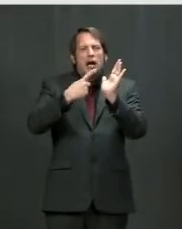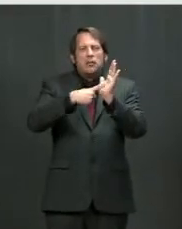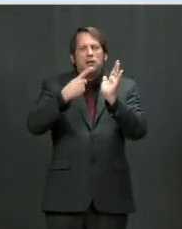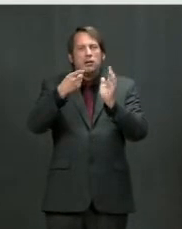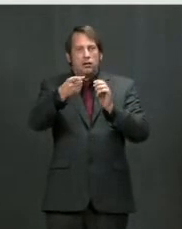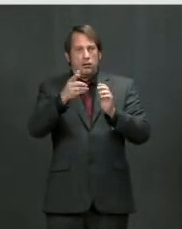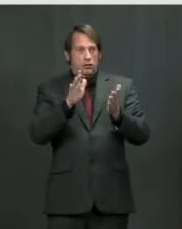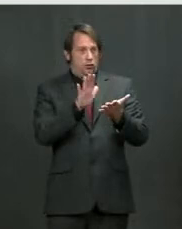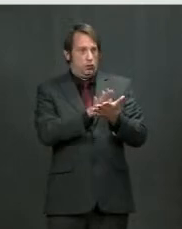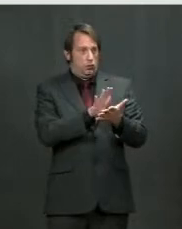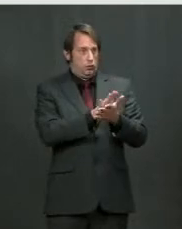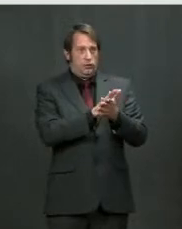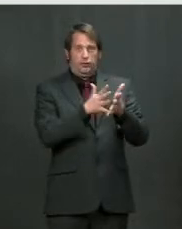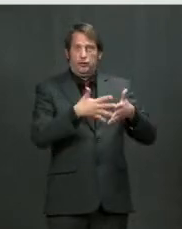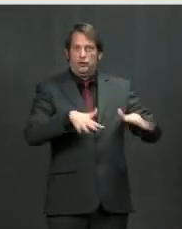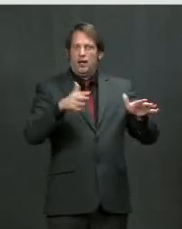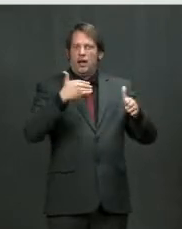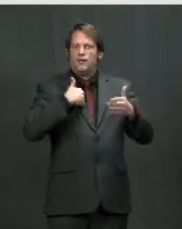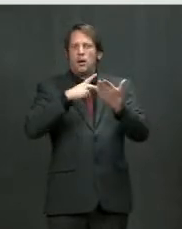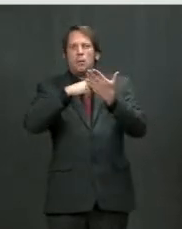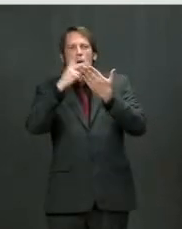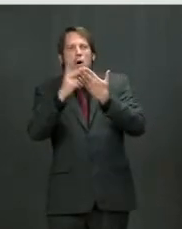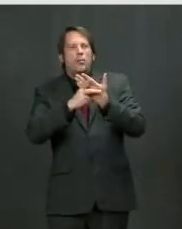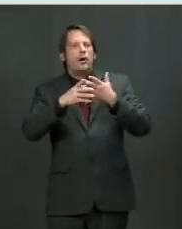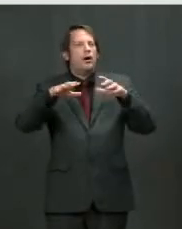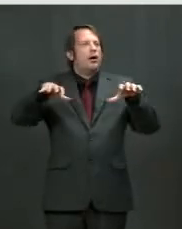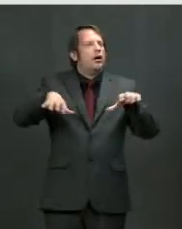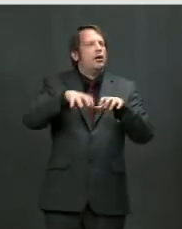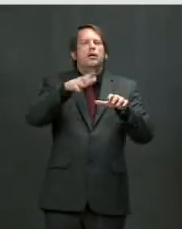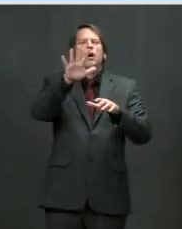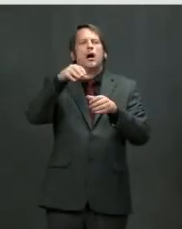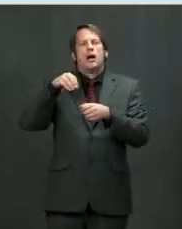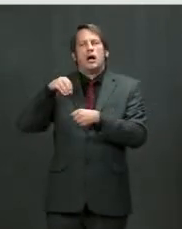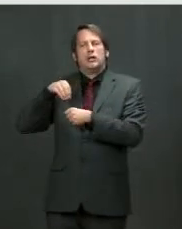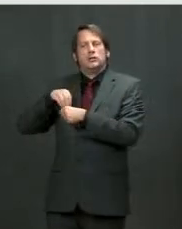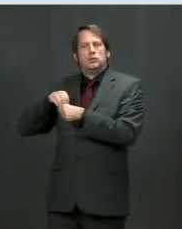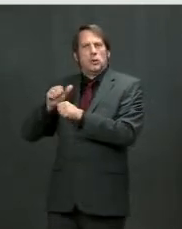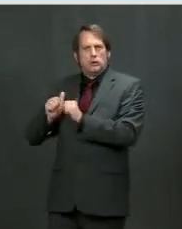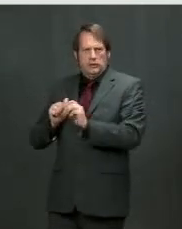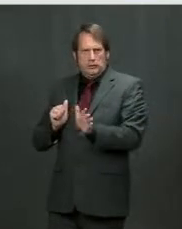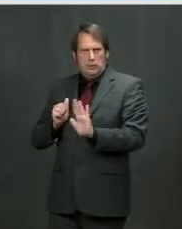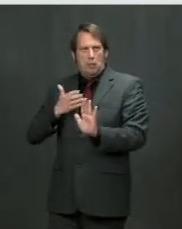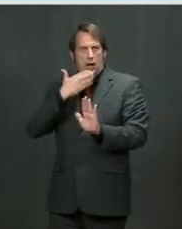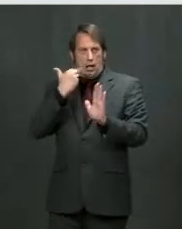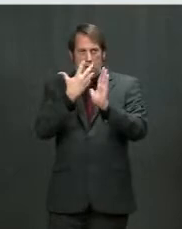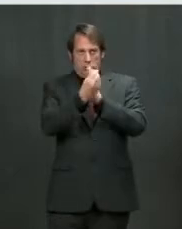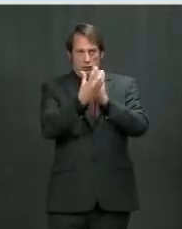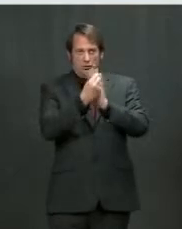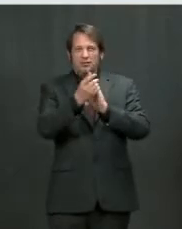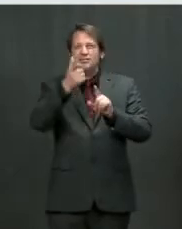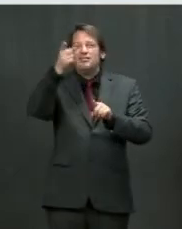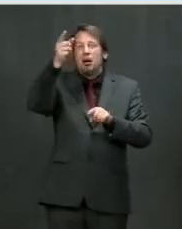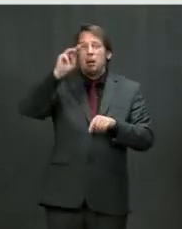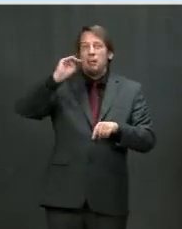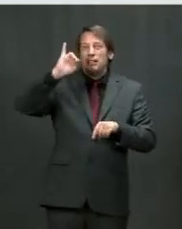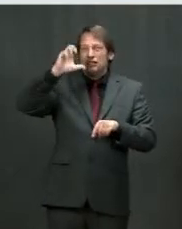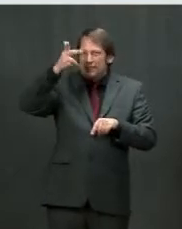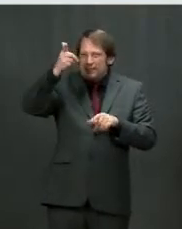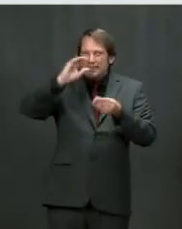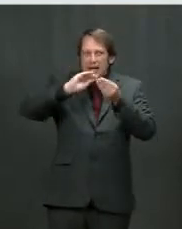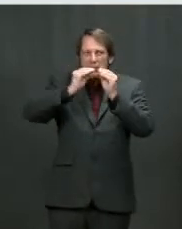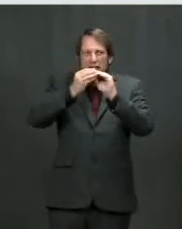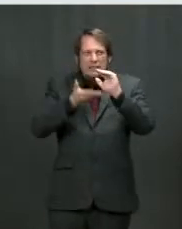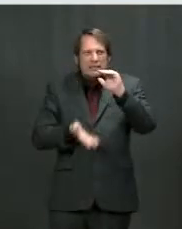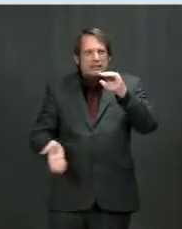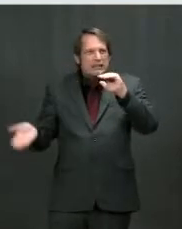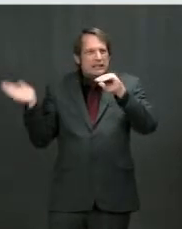activities, maybe staying out of indoor sports. I'm wondering, should states like Michigan, where the numbers are peaking, should there be stronger guidance? I mean, should we be